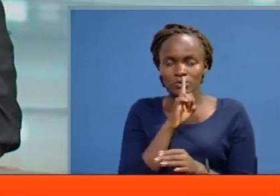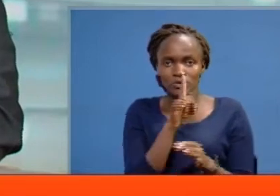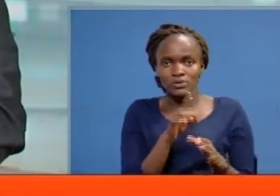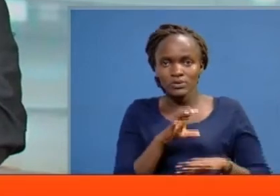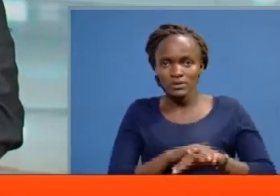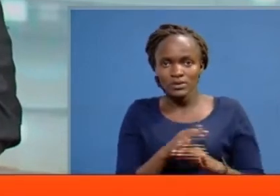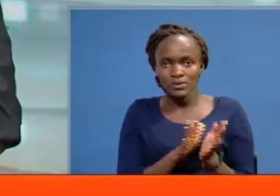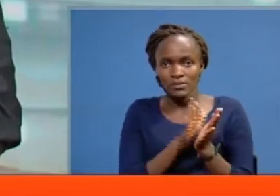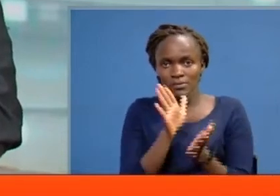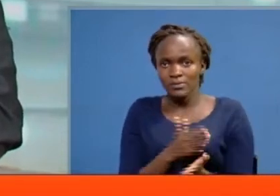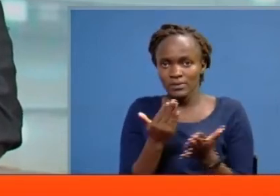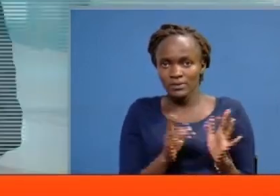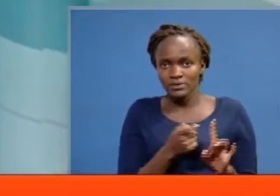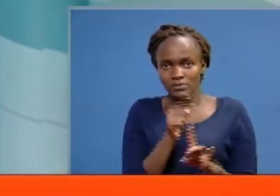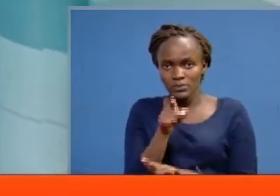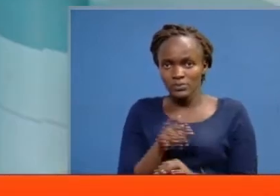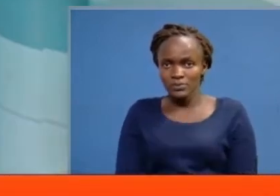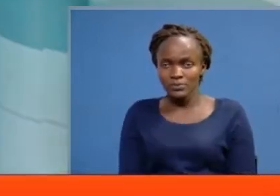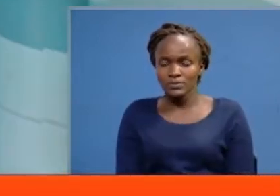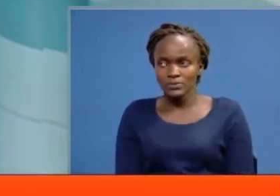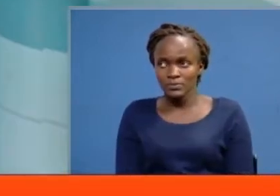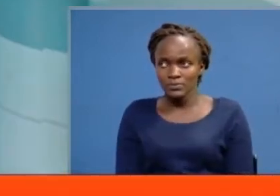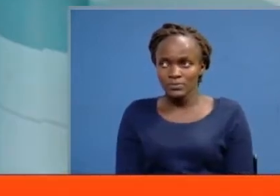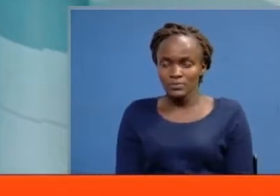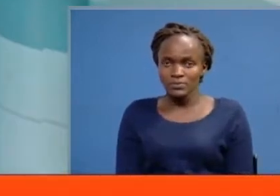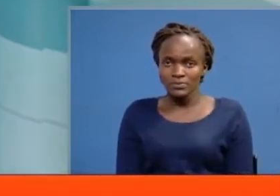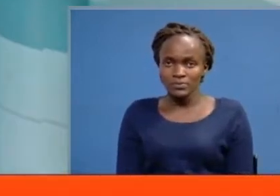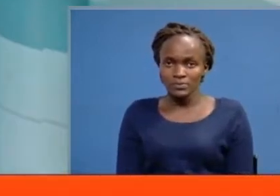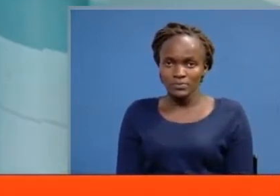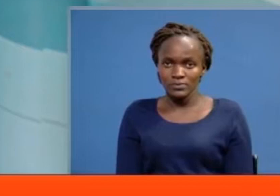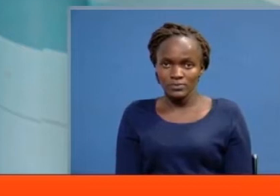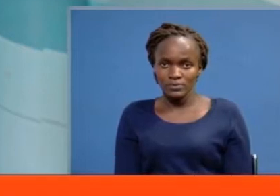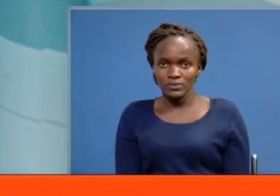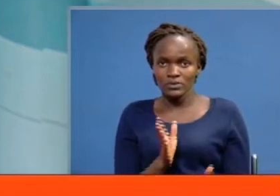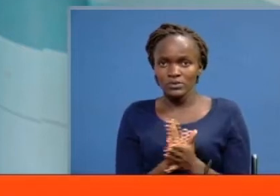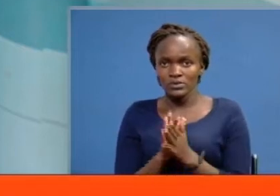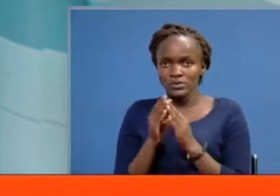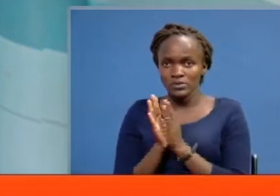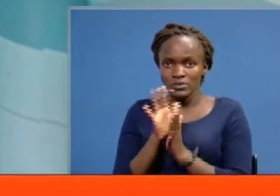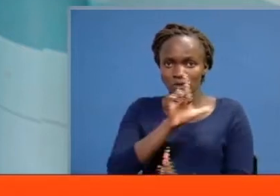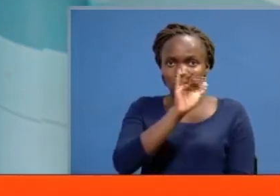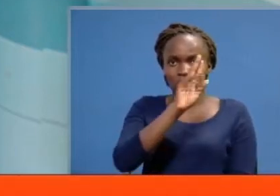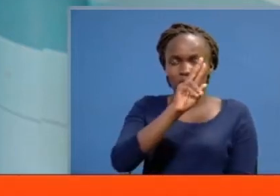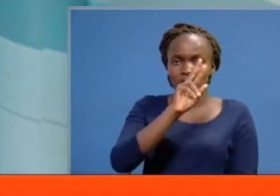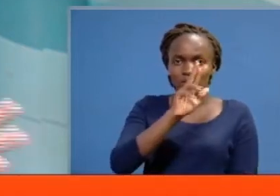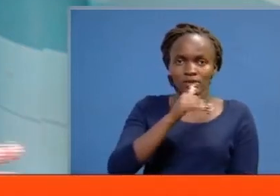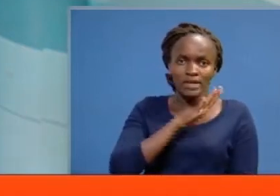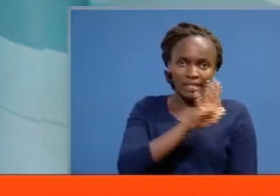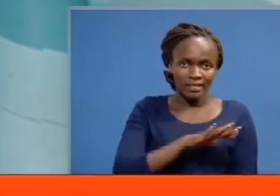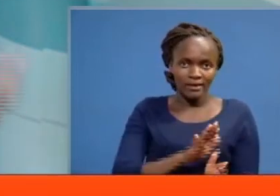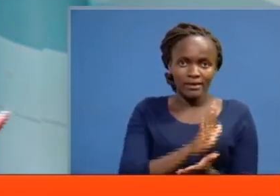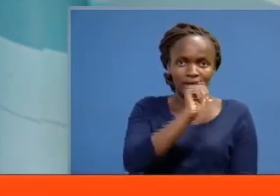most out of it? Well, LinkedIn is actually a blessing for professionals, and LinkedIn has been put